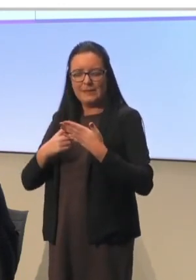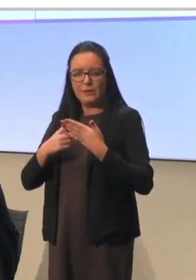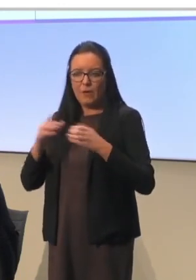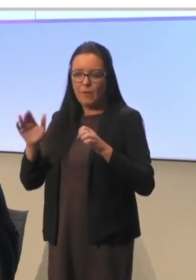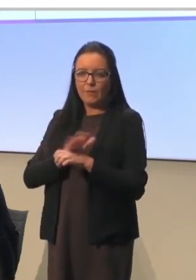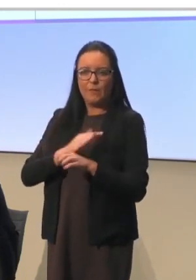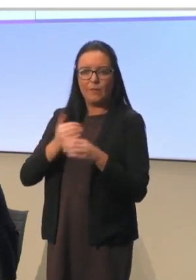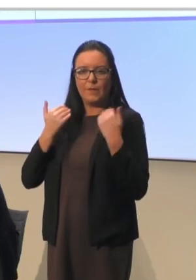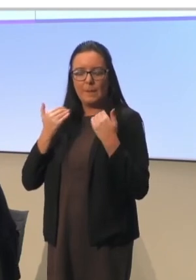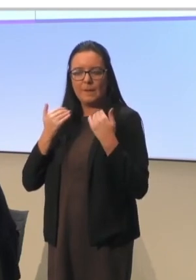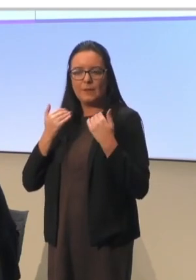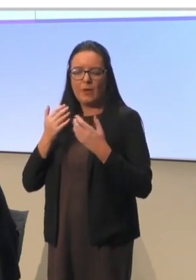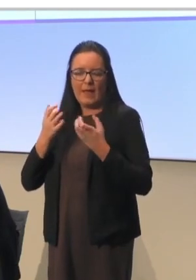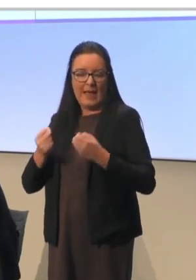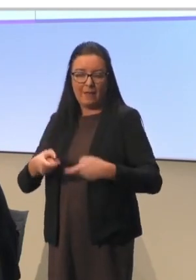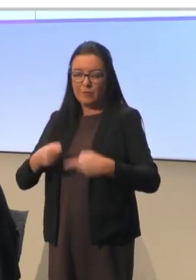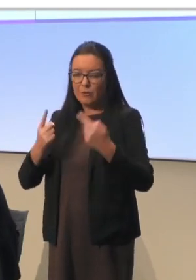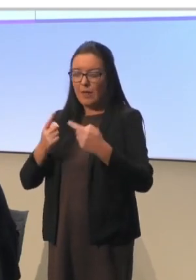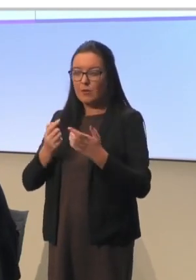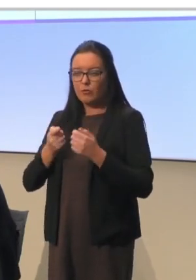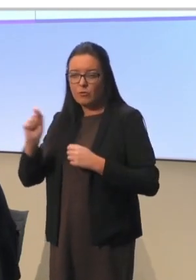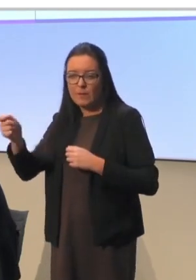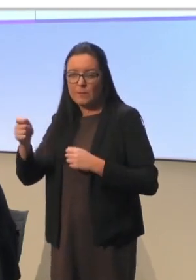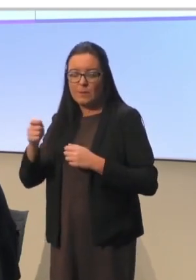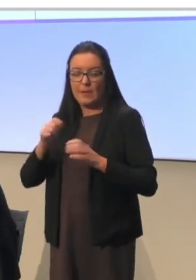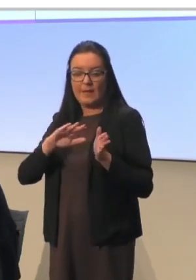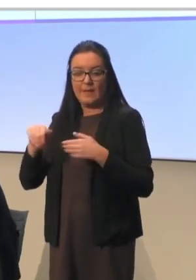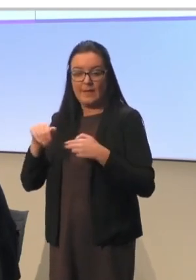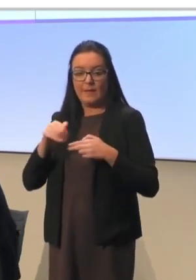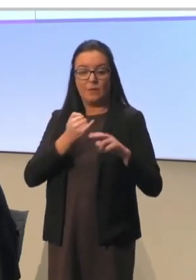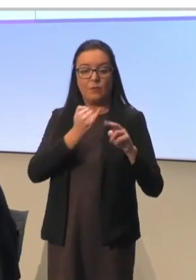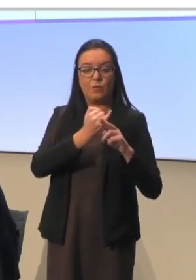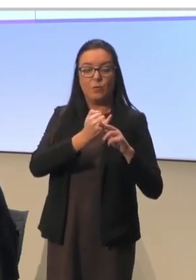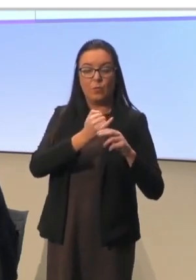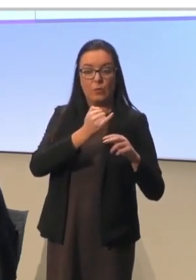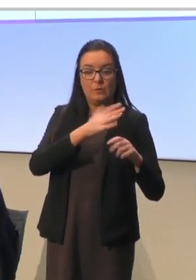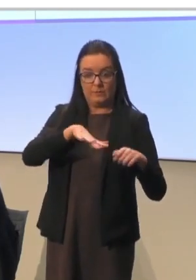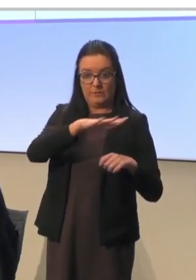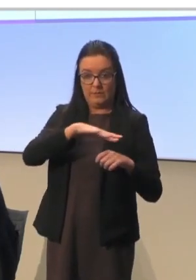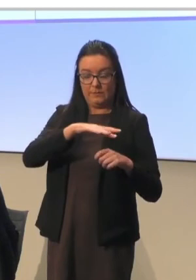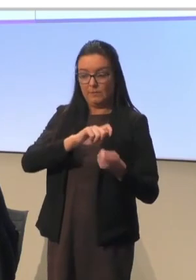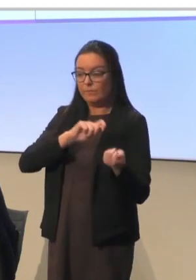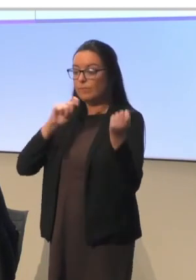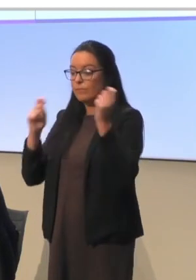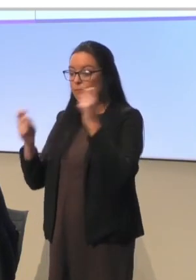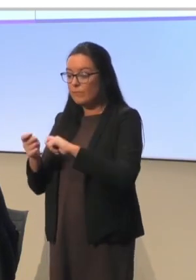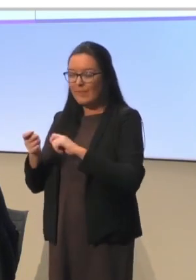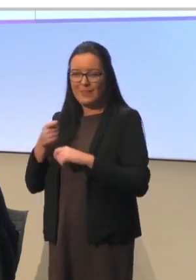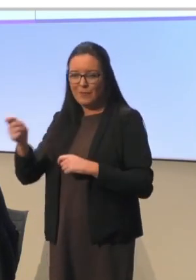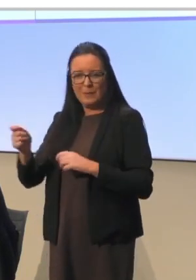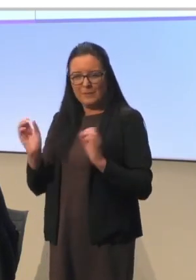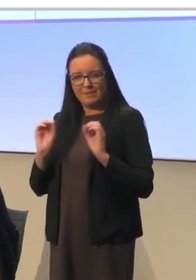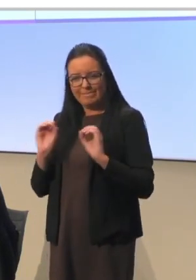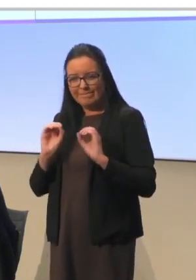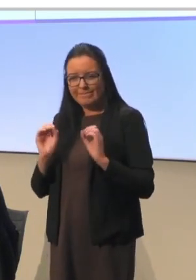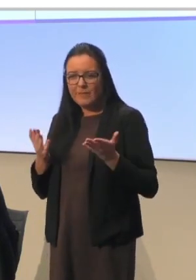Widespread challenges around transport when the young person leaves the school setting and into a new setting. Typically, transport was not provided, so if they